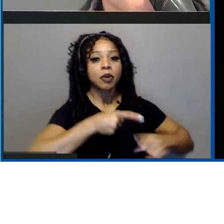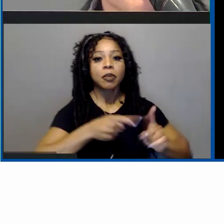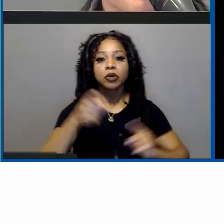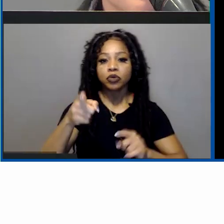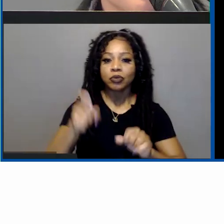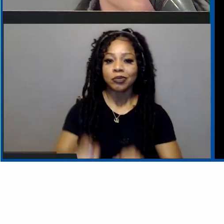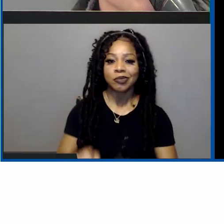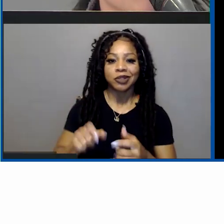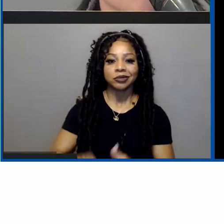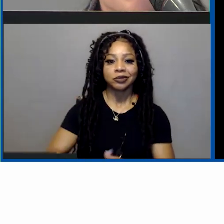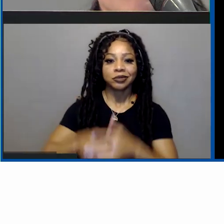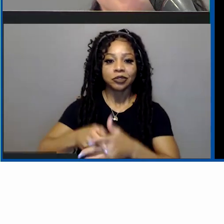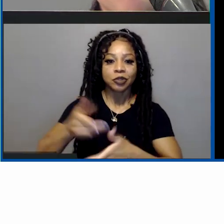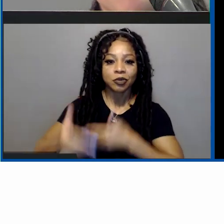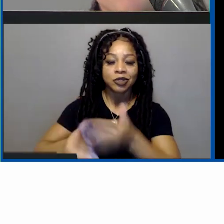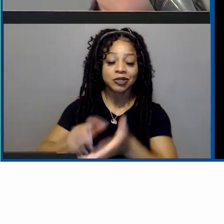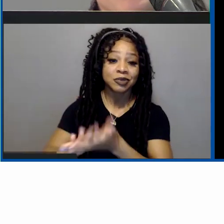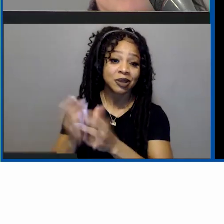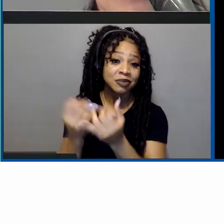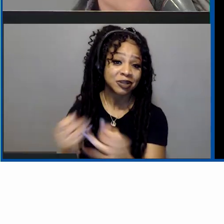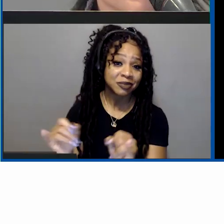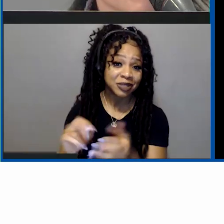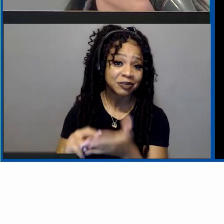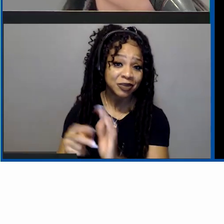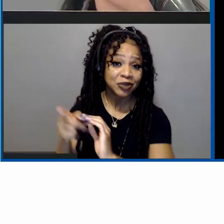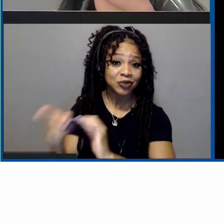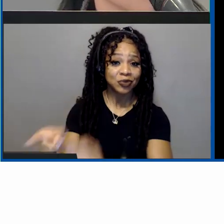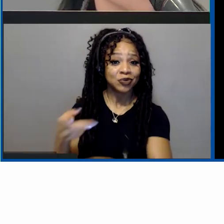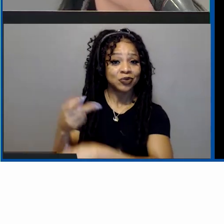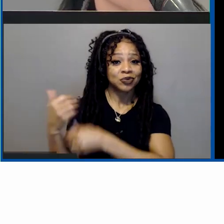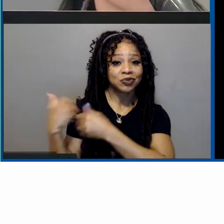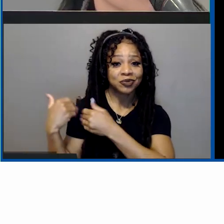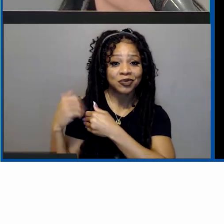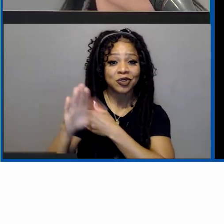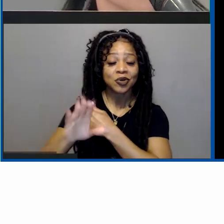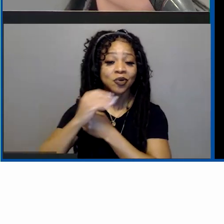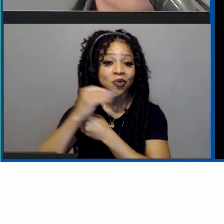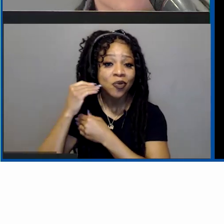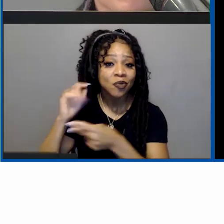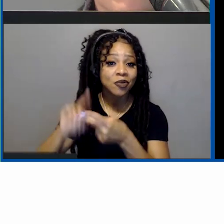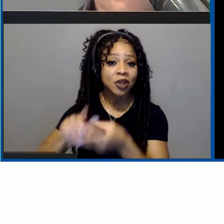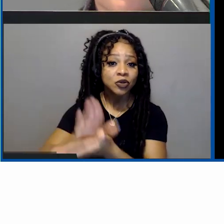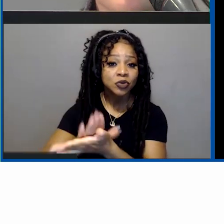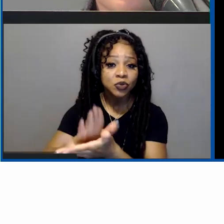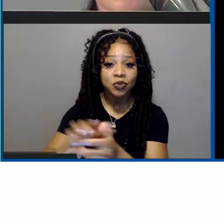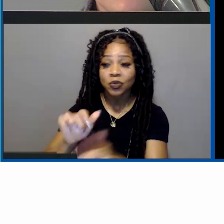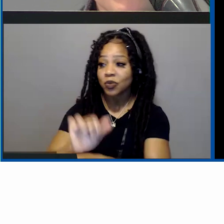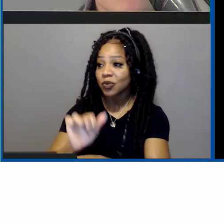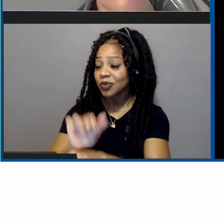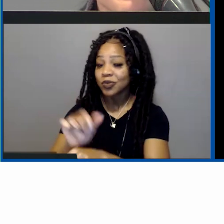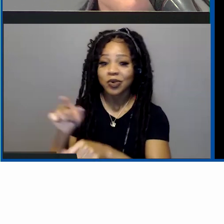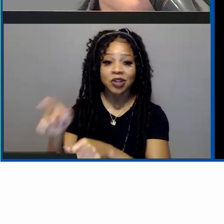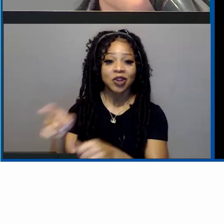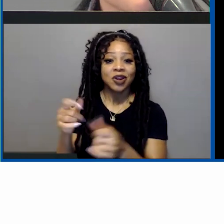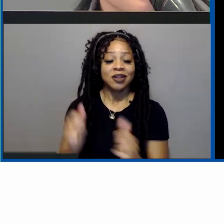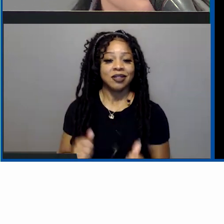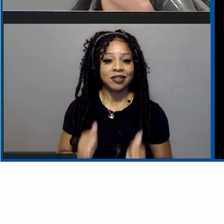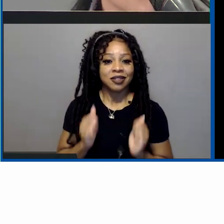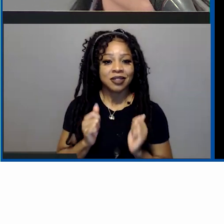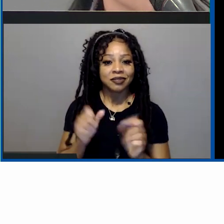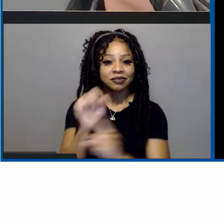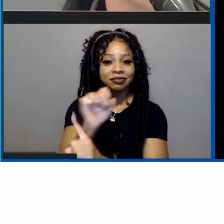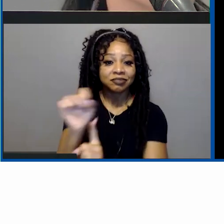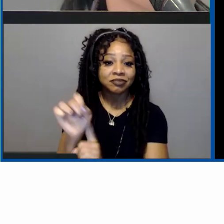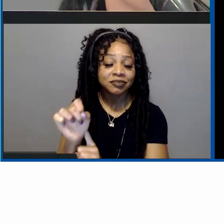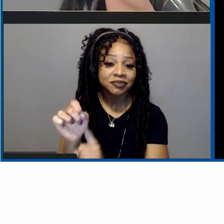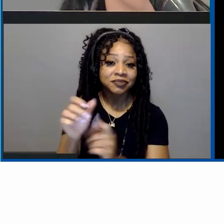become independent. So you are responsible for your housing, when you were going to school, working, your living circumstances,